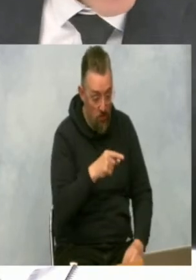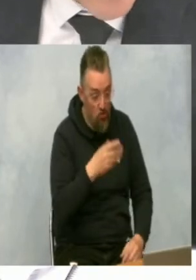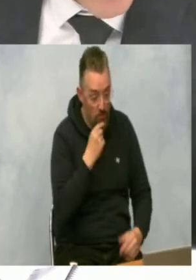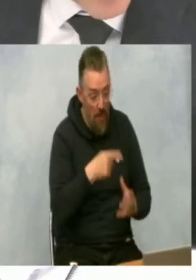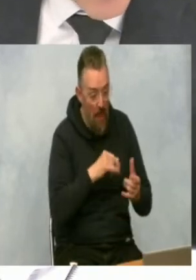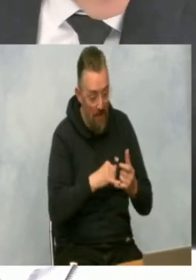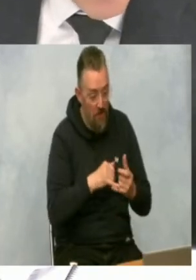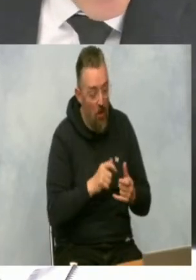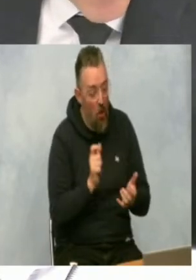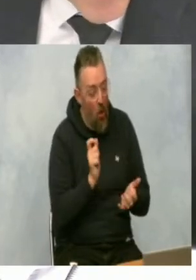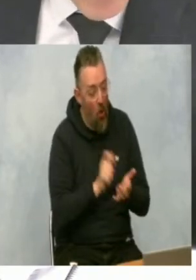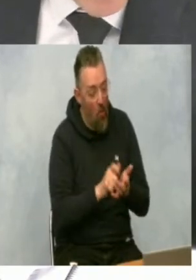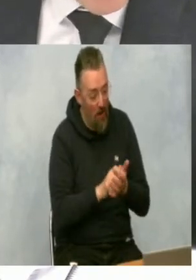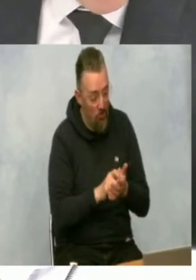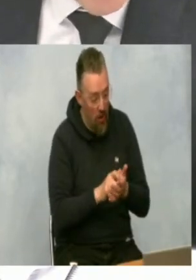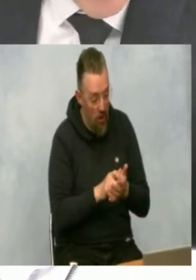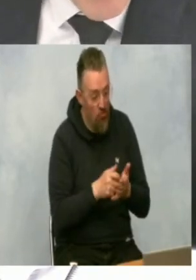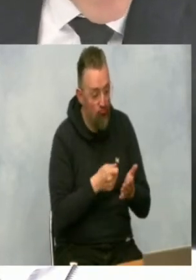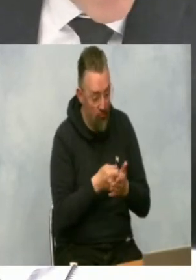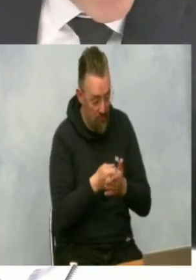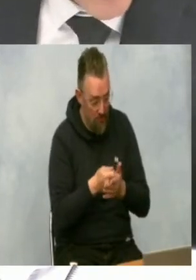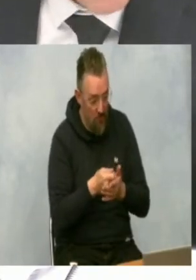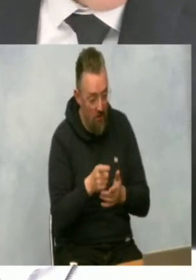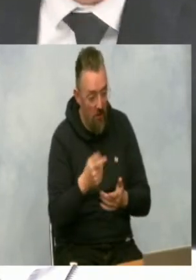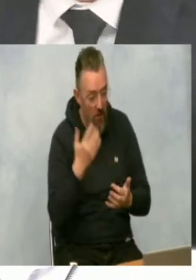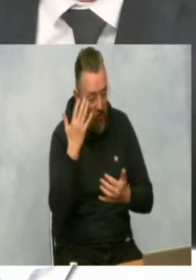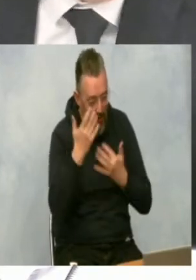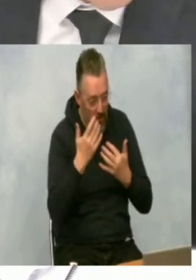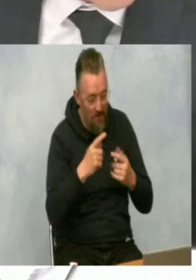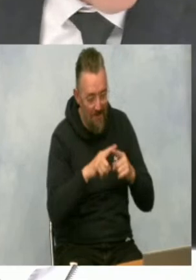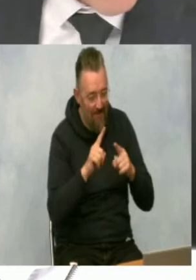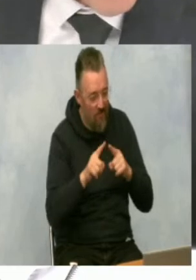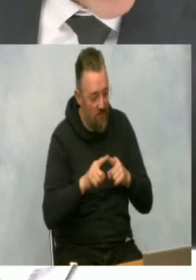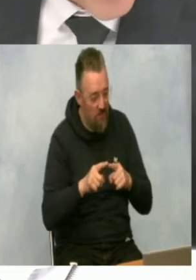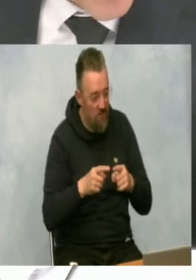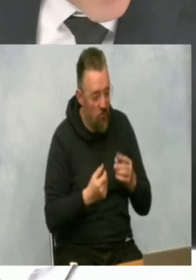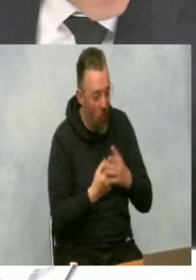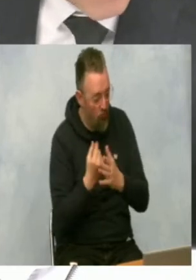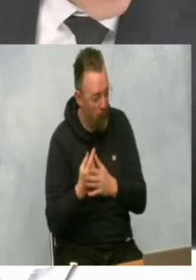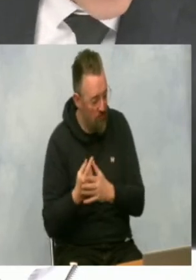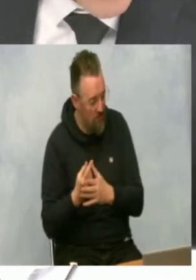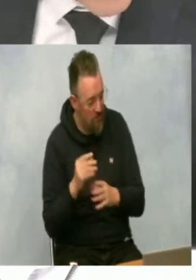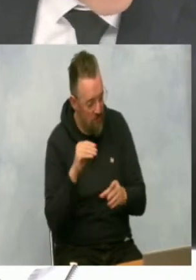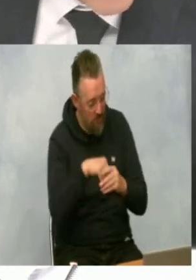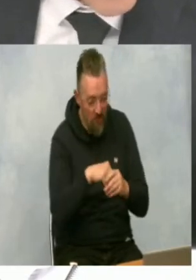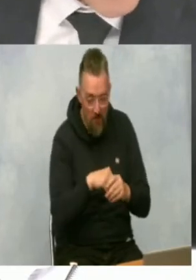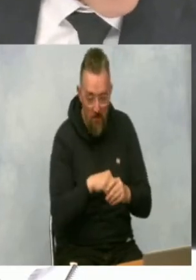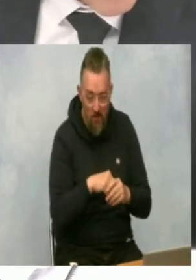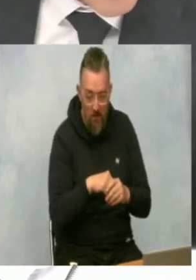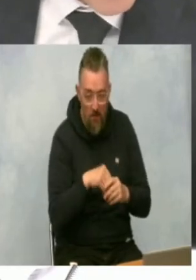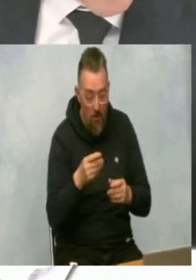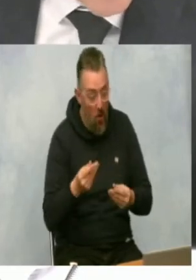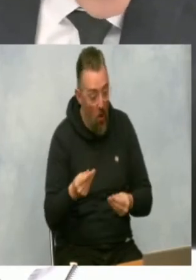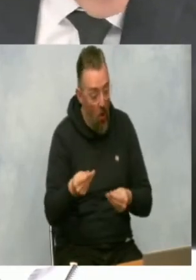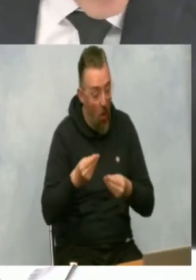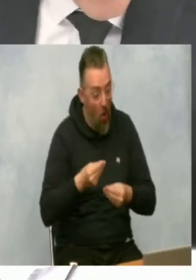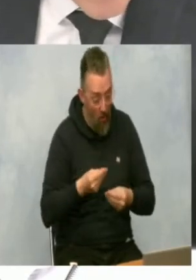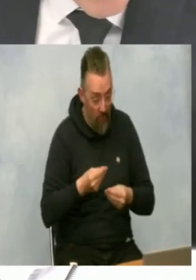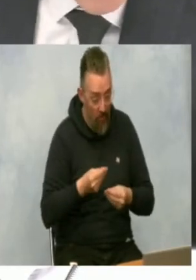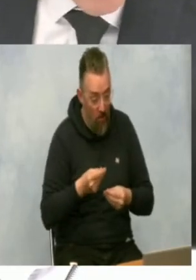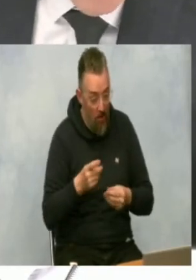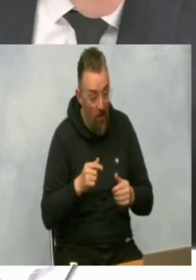commercial rented opportunity while they're considering a range of redevelopment opportunities. The offer itself is only conditional